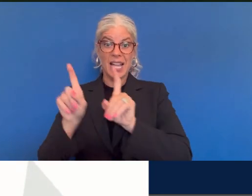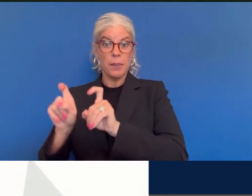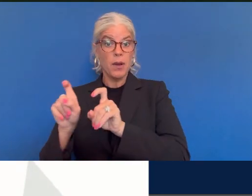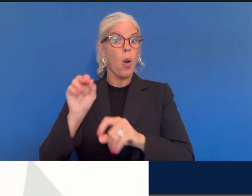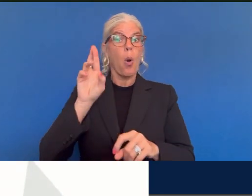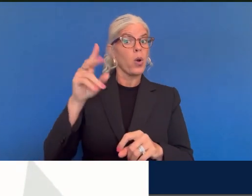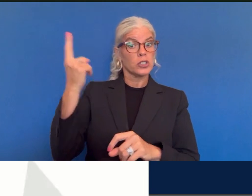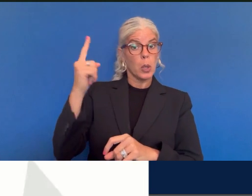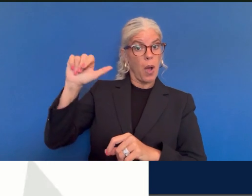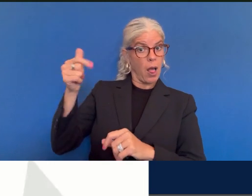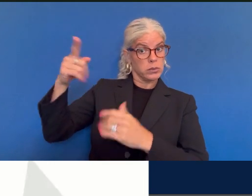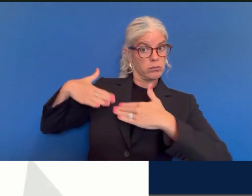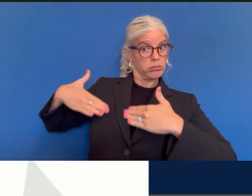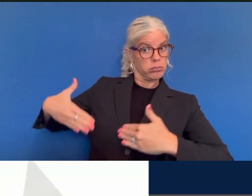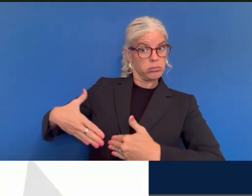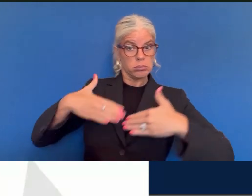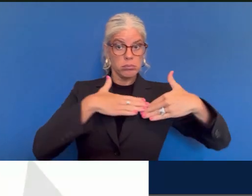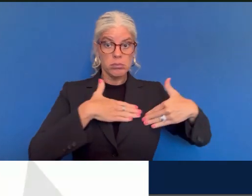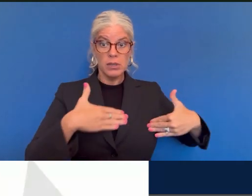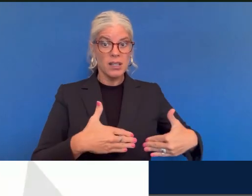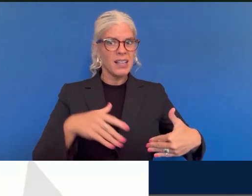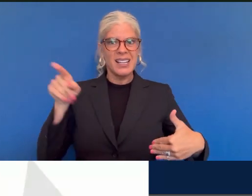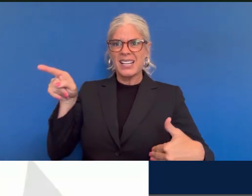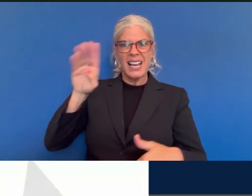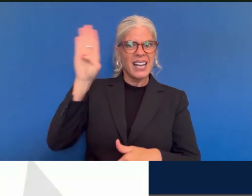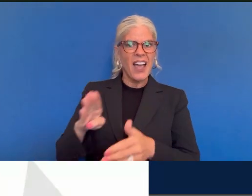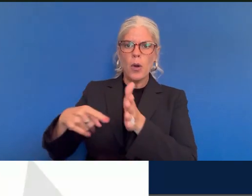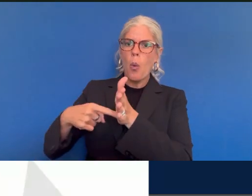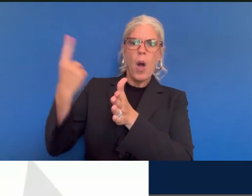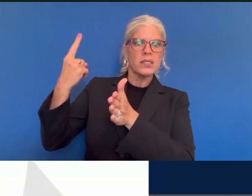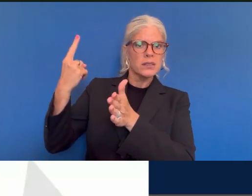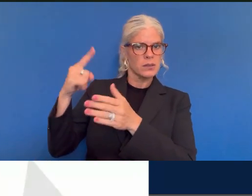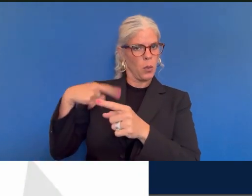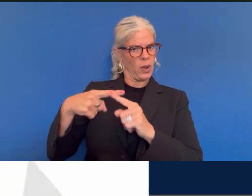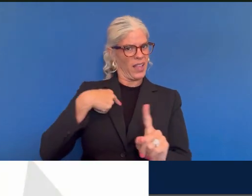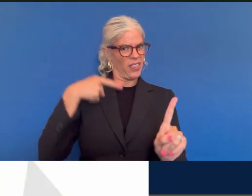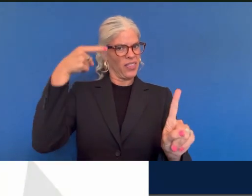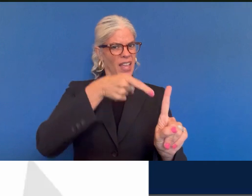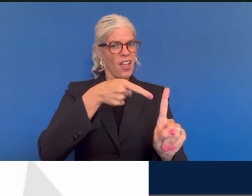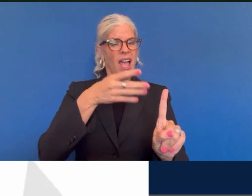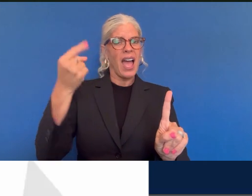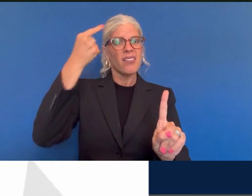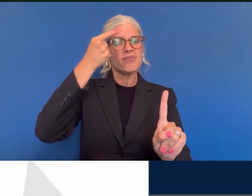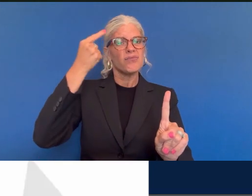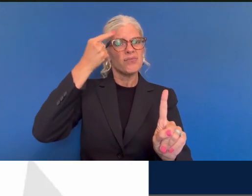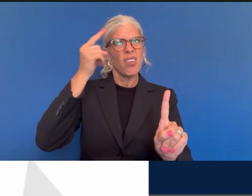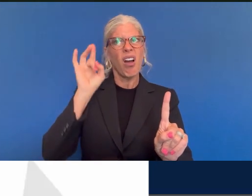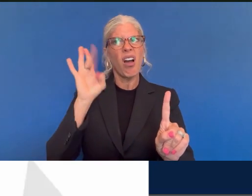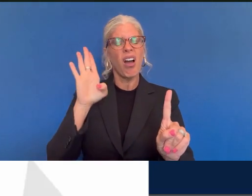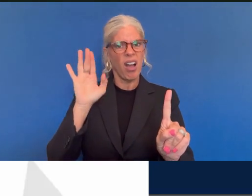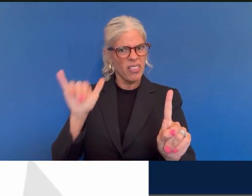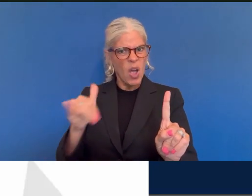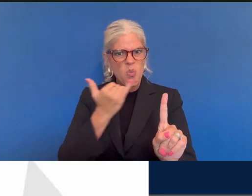never asked me if I was doing breast exams or someone was doing them for me. And he never did